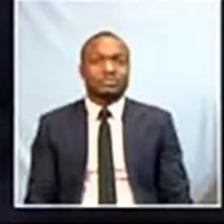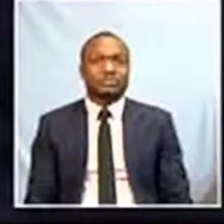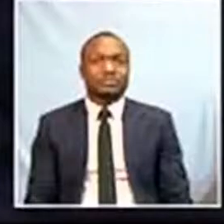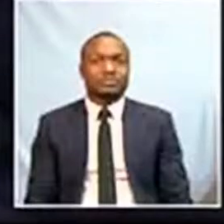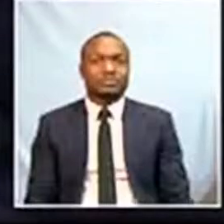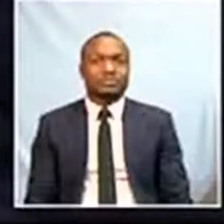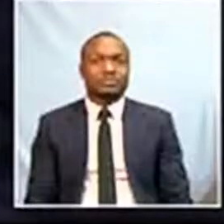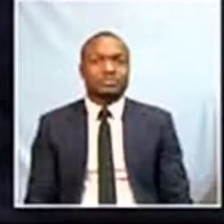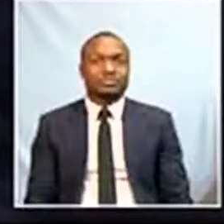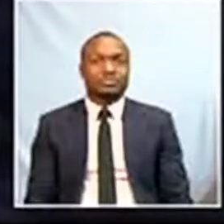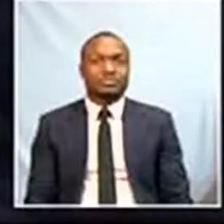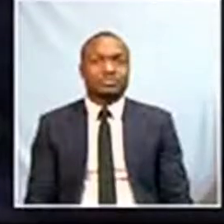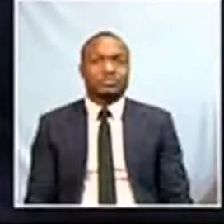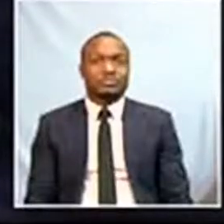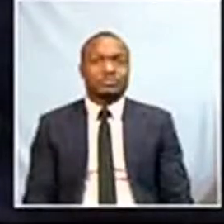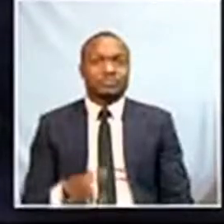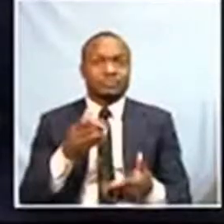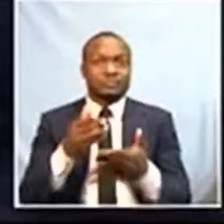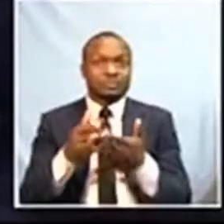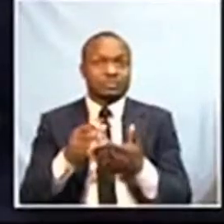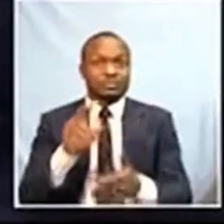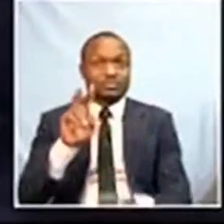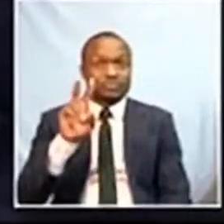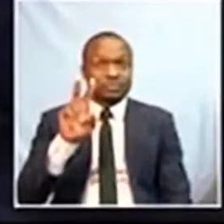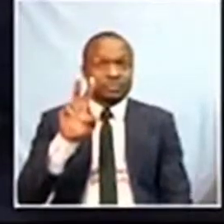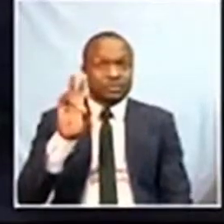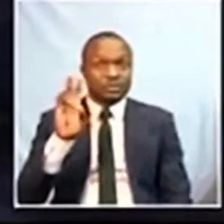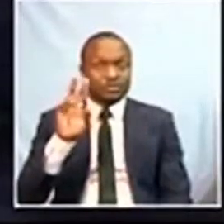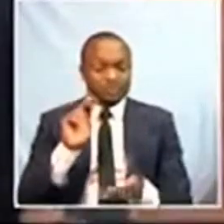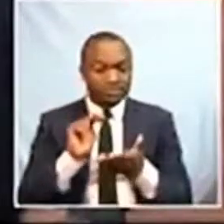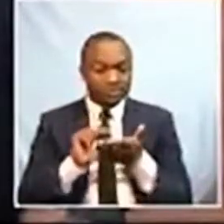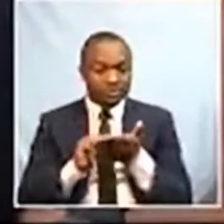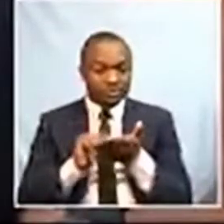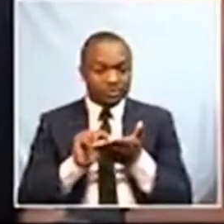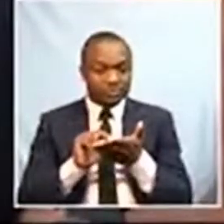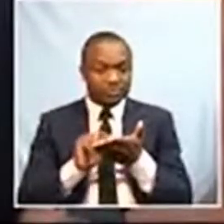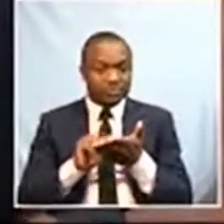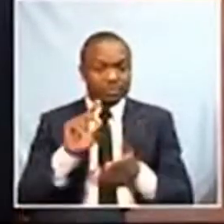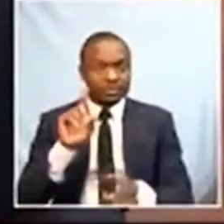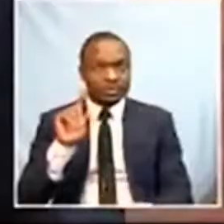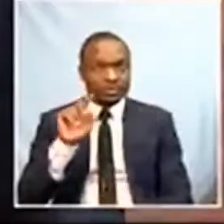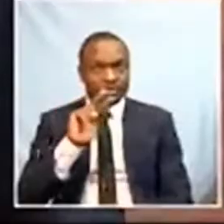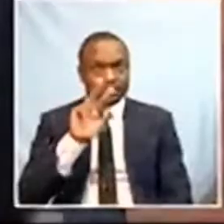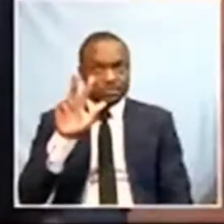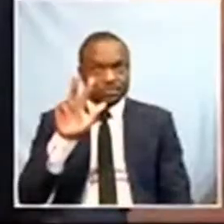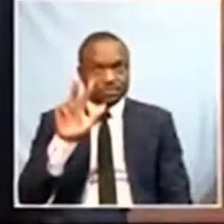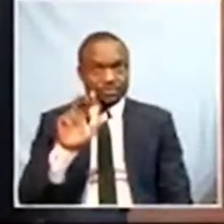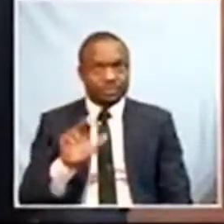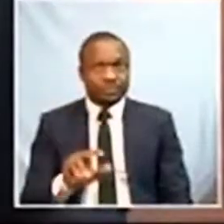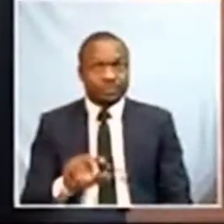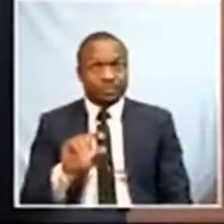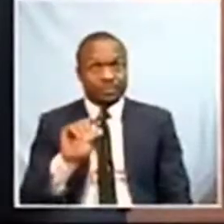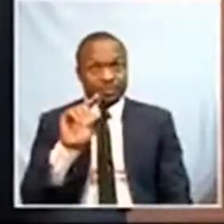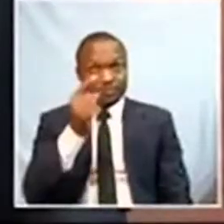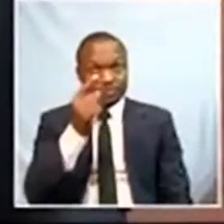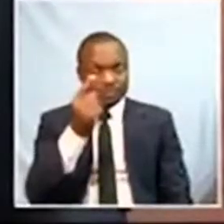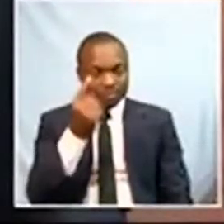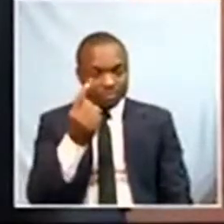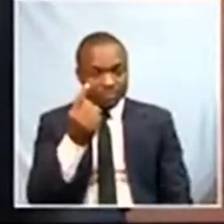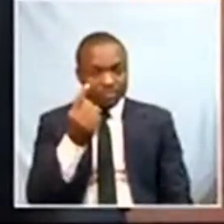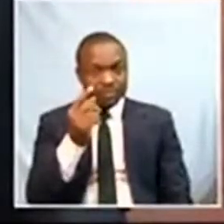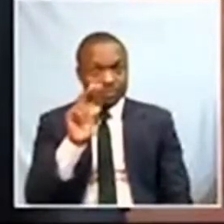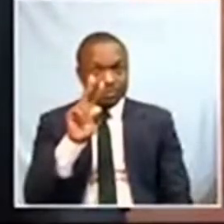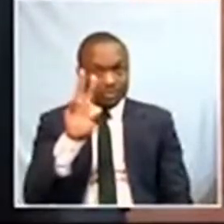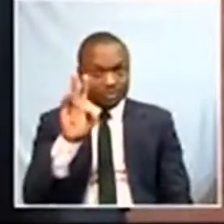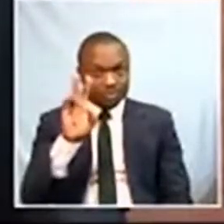This was 27th November 2023. Is it the one? So the first one is on the